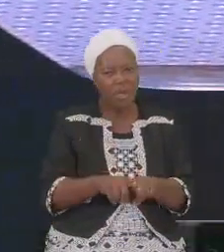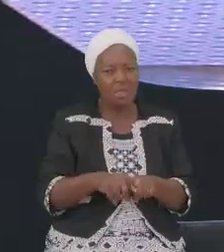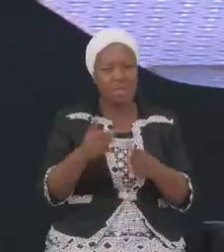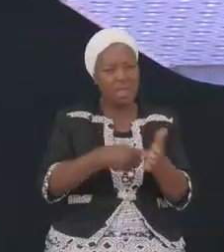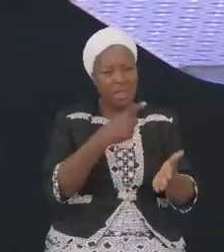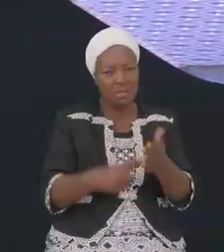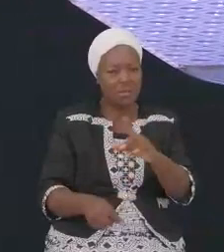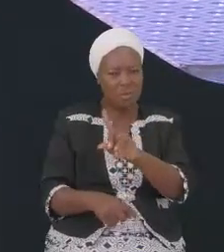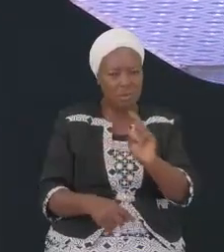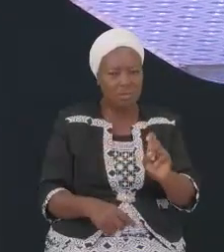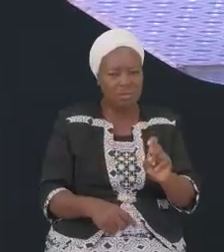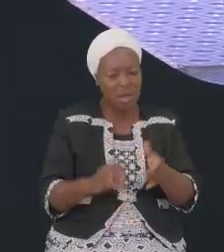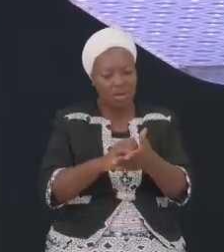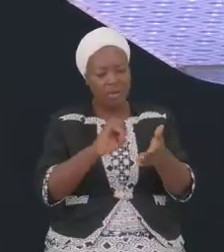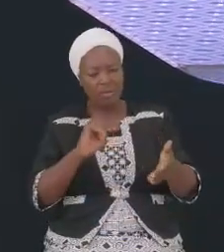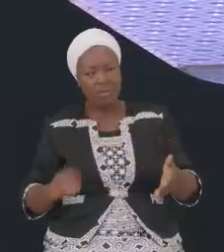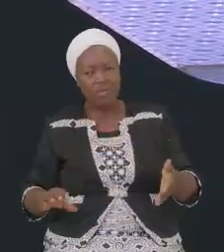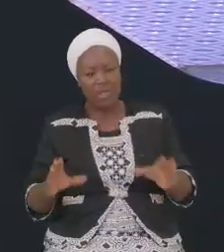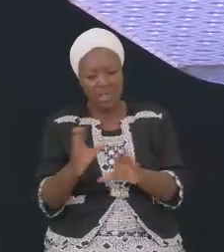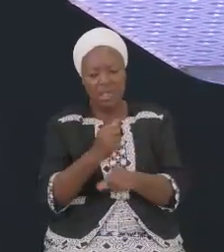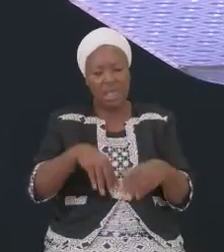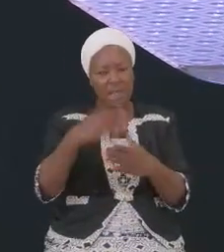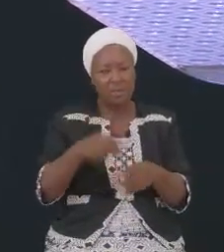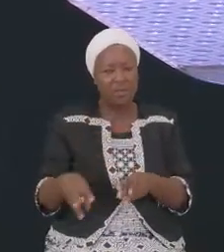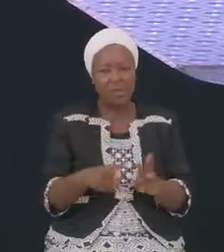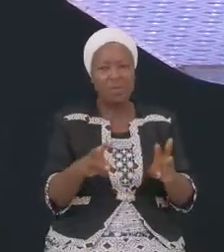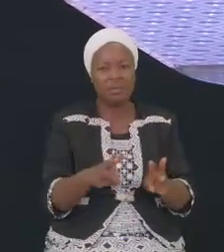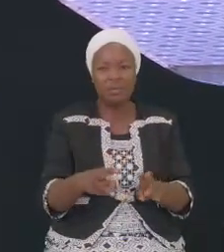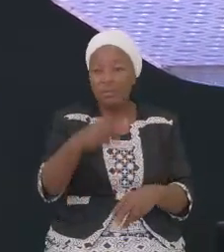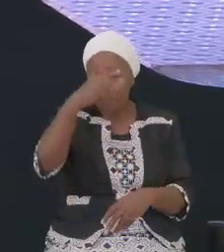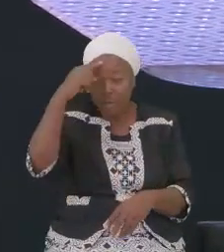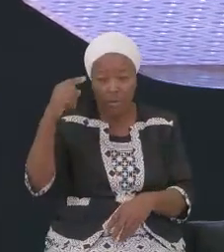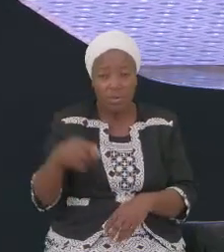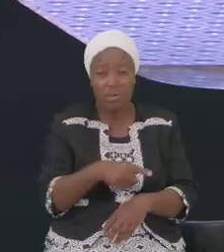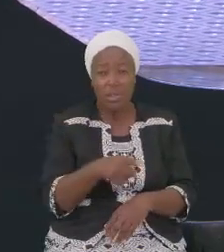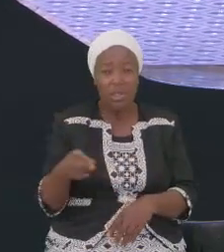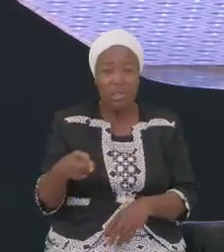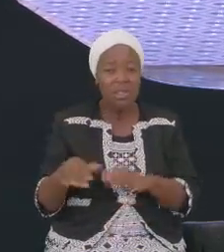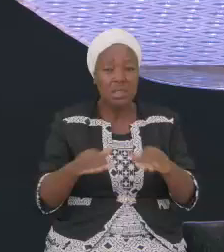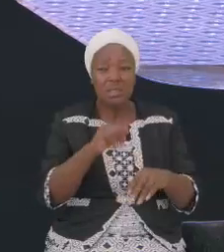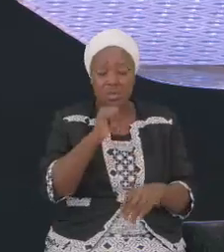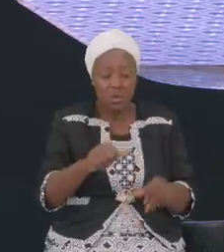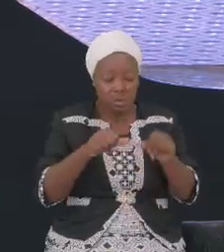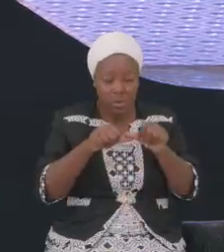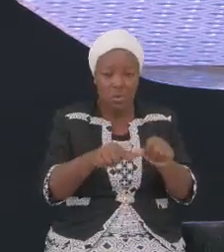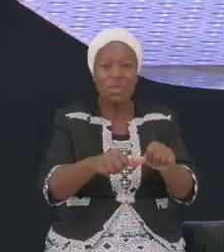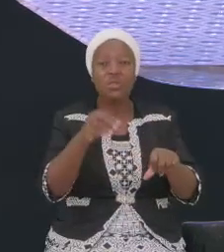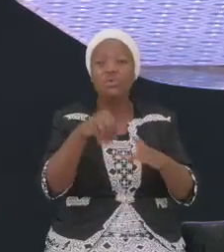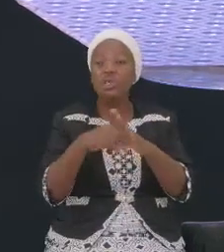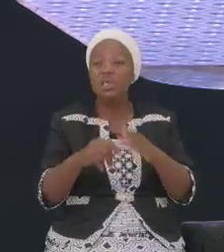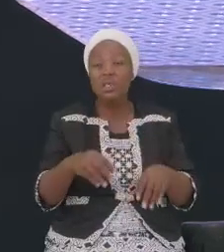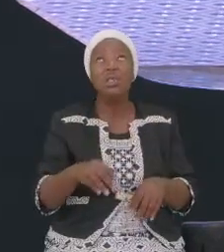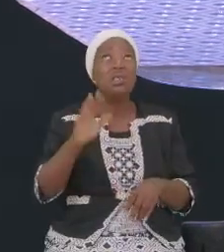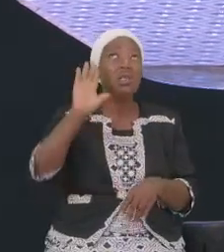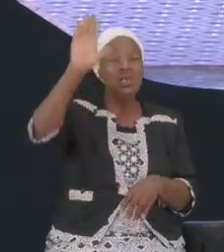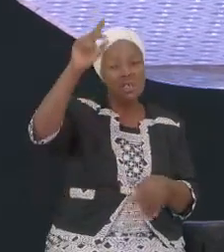cancelled, removed, taken out of the way? Because they didn't continue in his